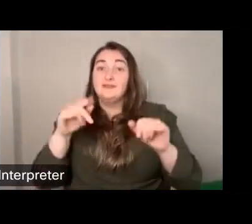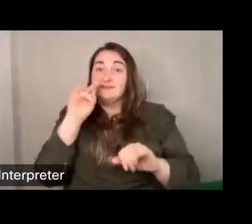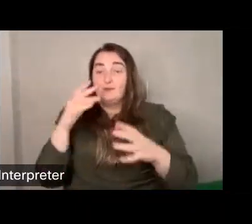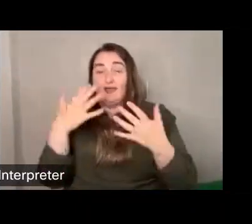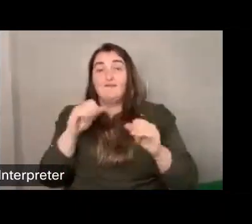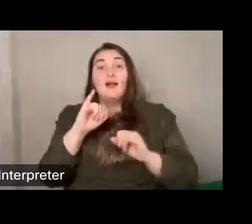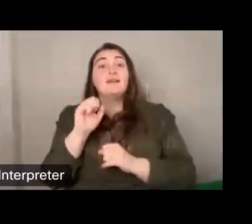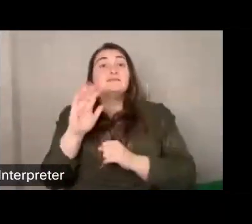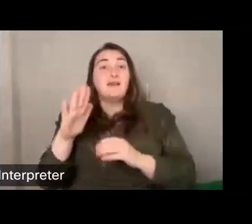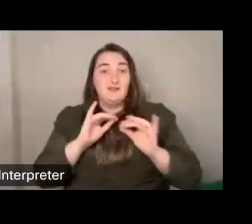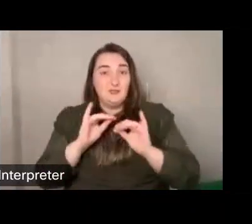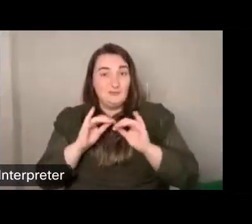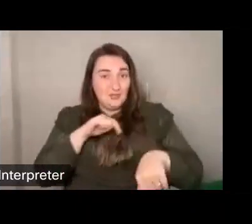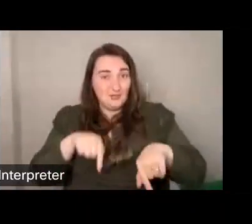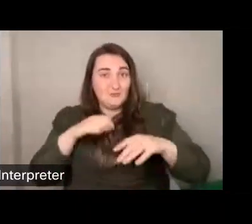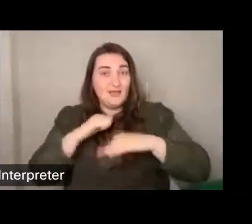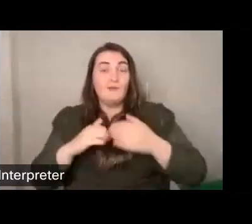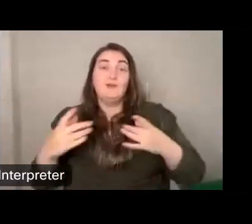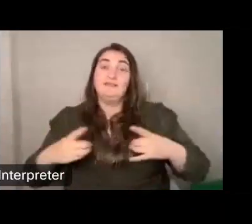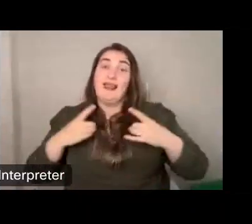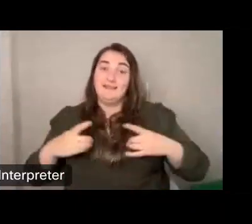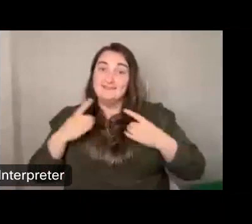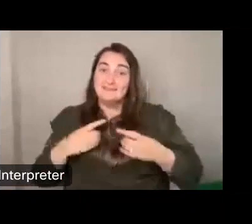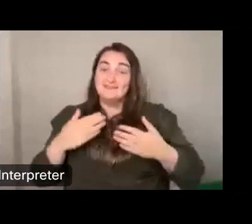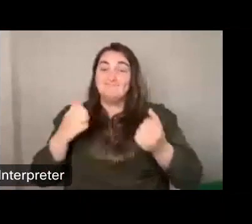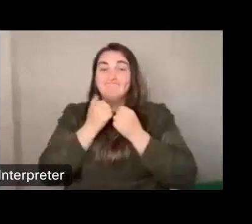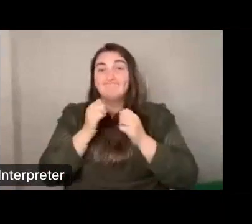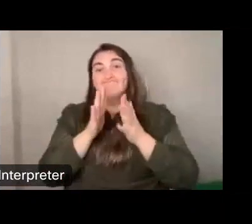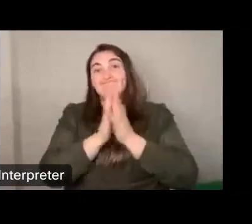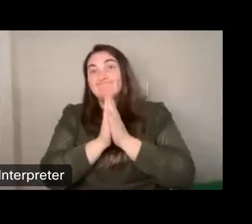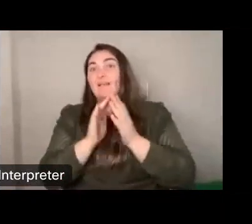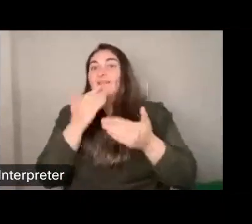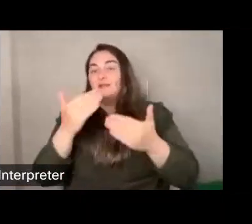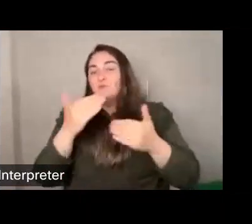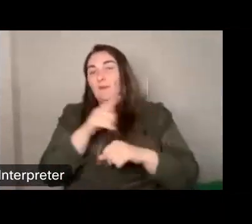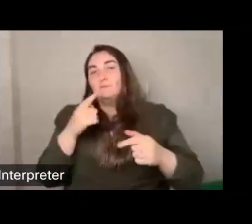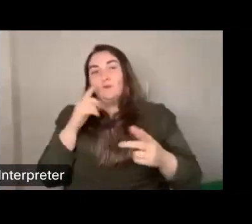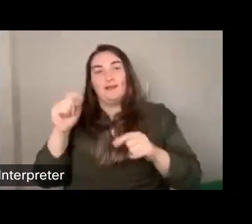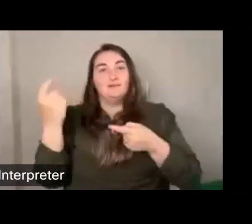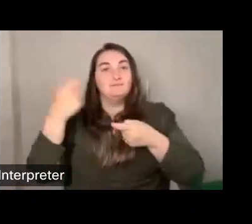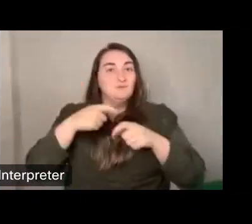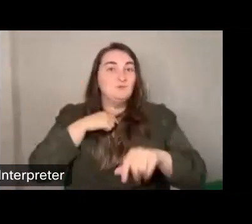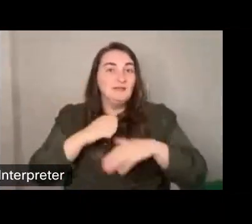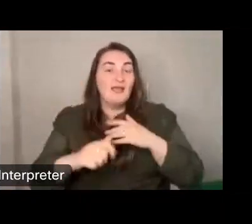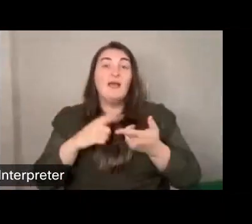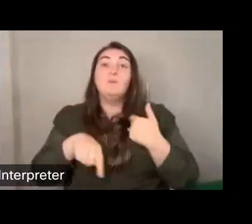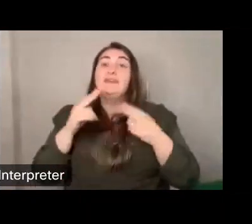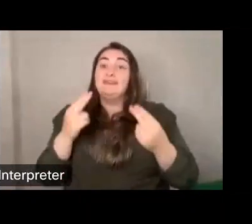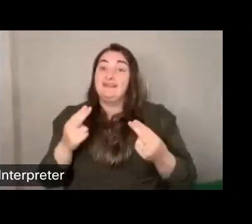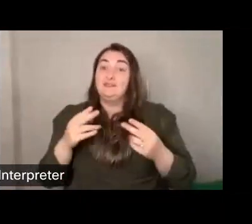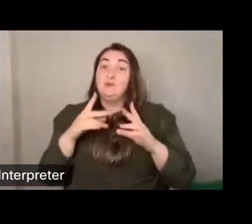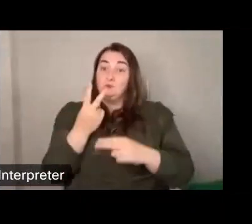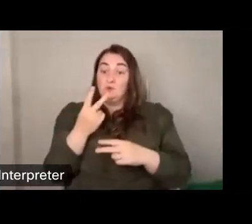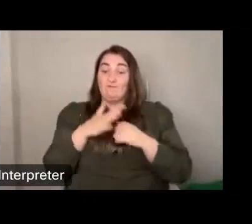interpreter, and we're absolutely delighted and grateful to them that they can join us. And we do need two for